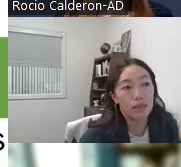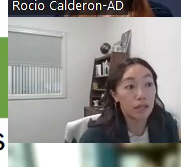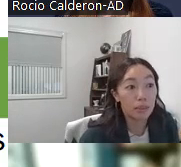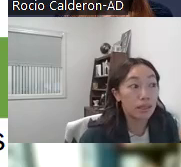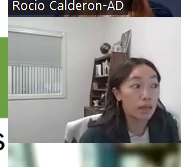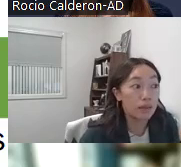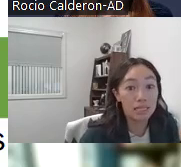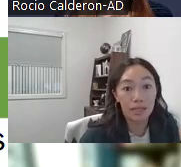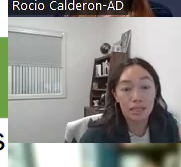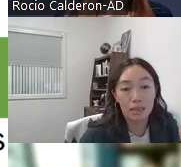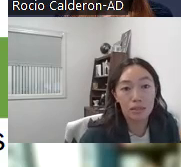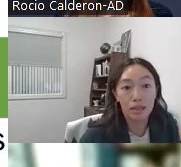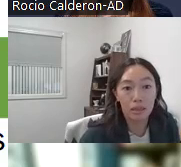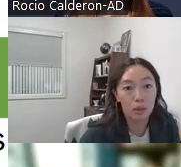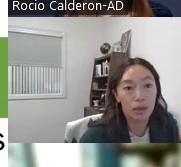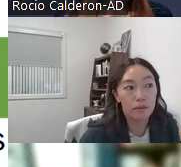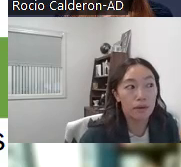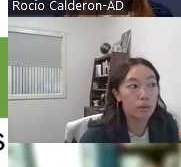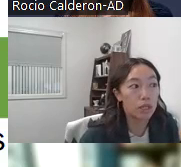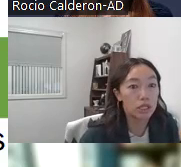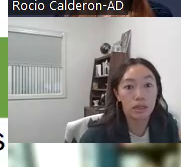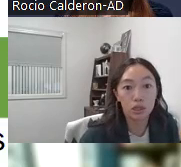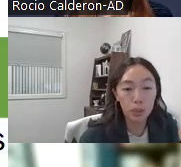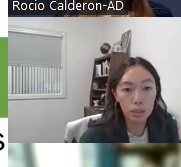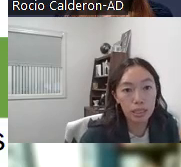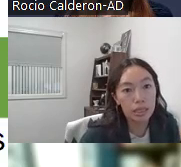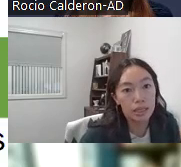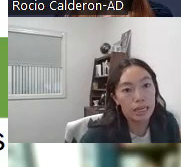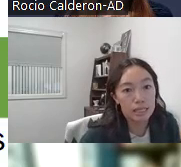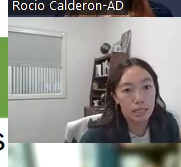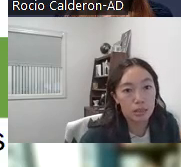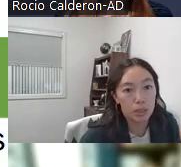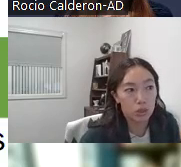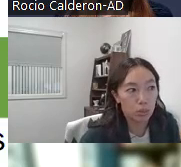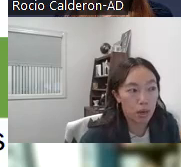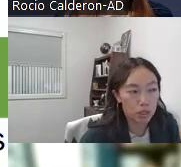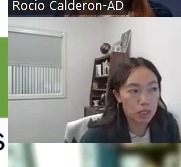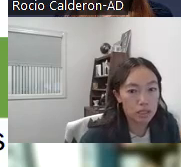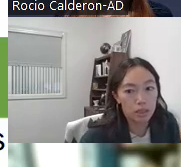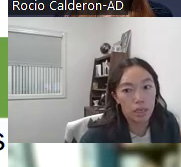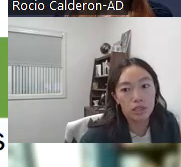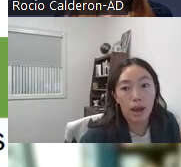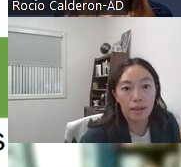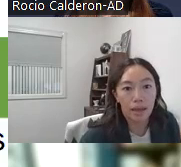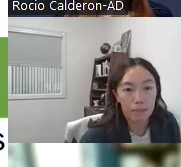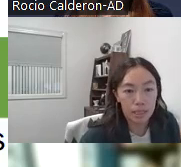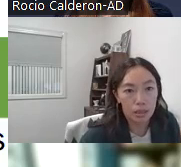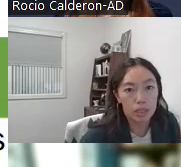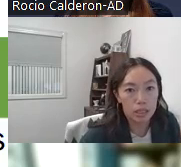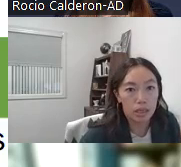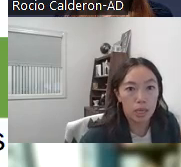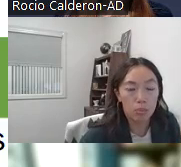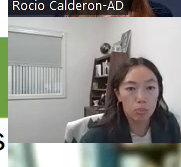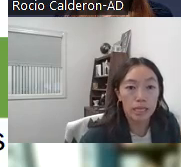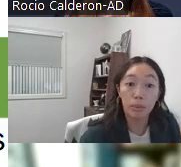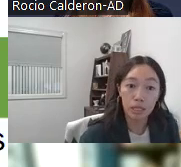the availability of these funds and to let them know kind of the project eligibility and discuss some potential projects. And so at that meeting,